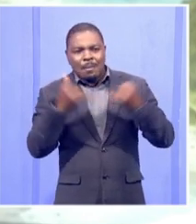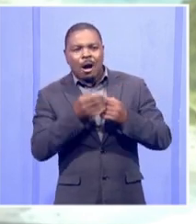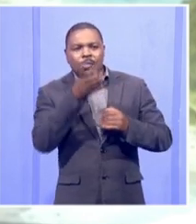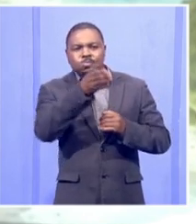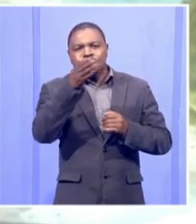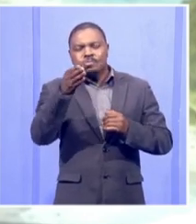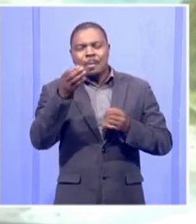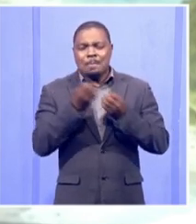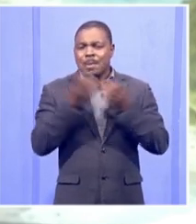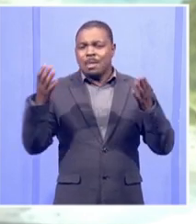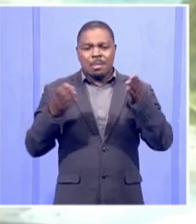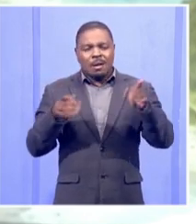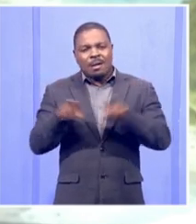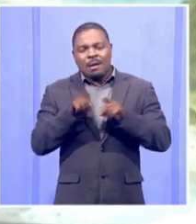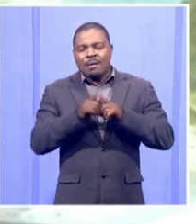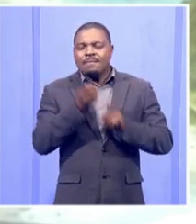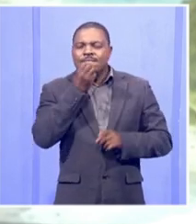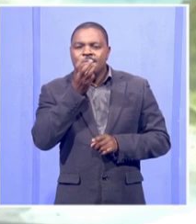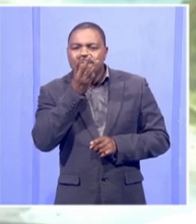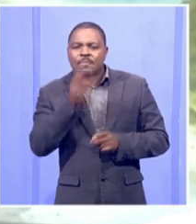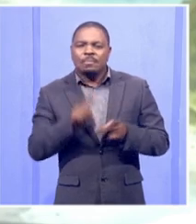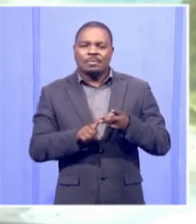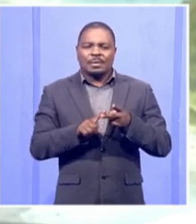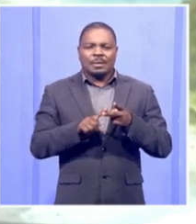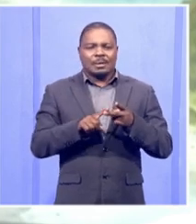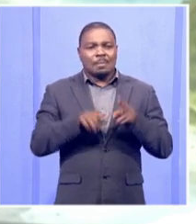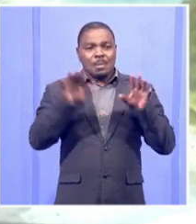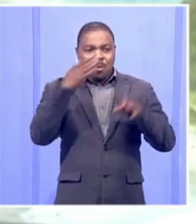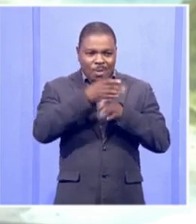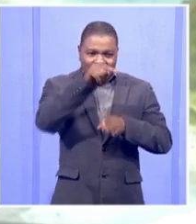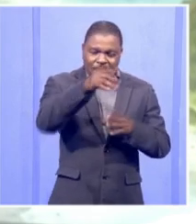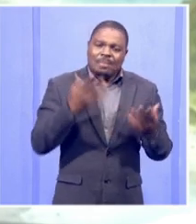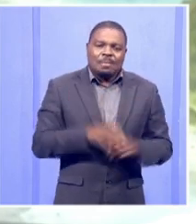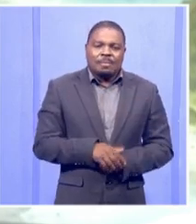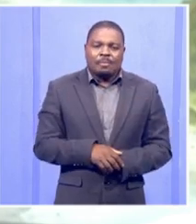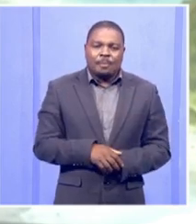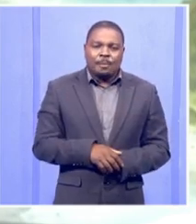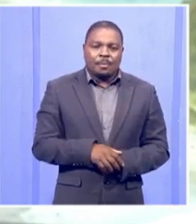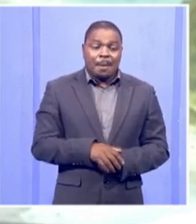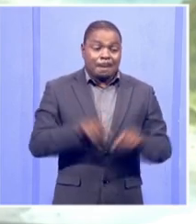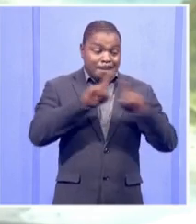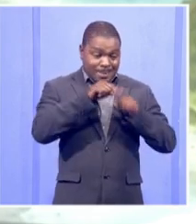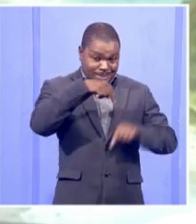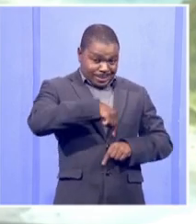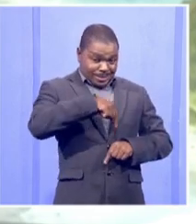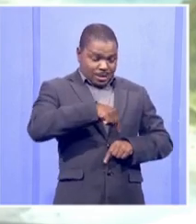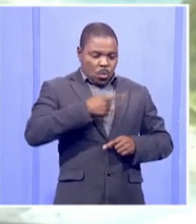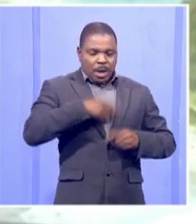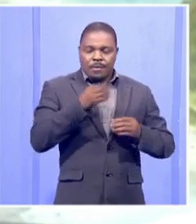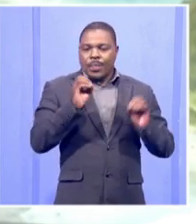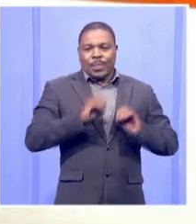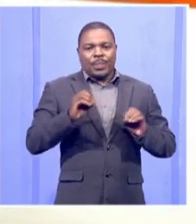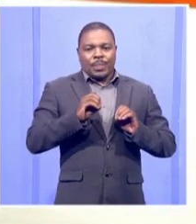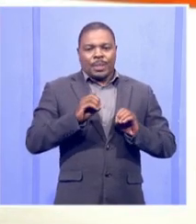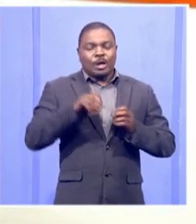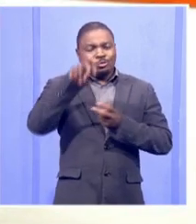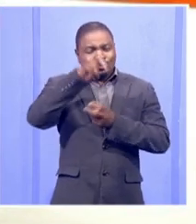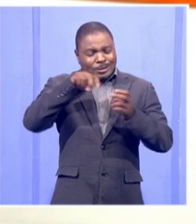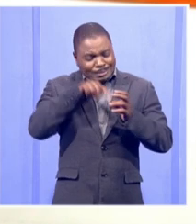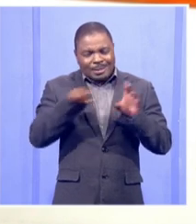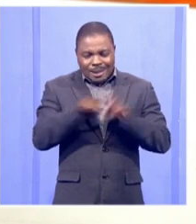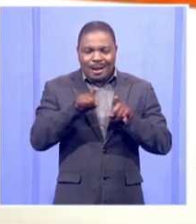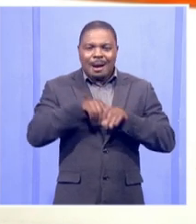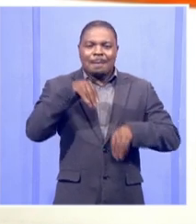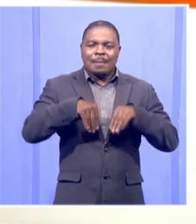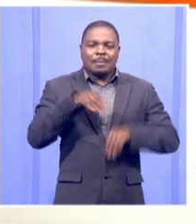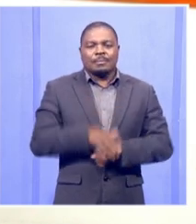manufacturing plants like Volkswagen, and people work there. But yeah, we've got nothing. Tourism is our mine here. People